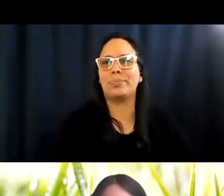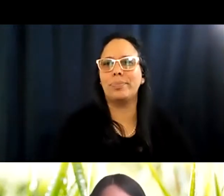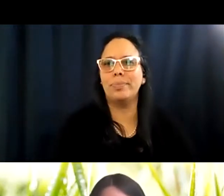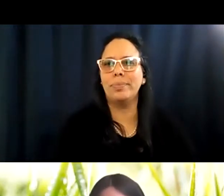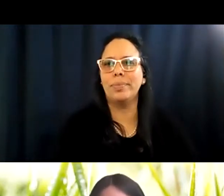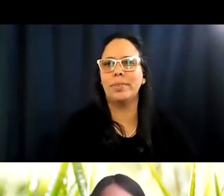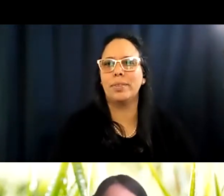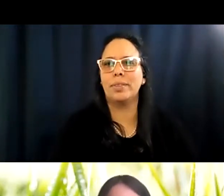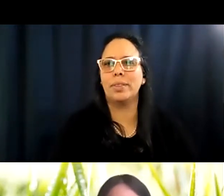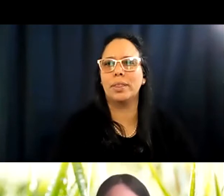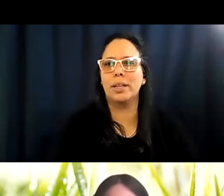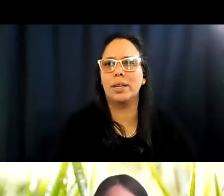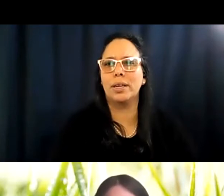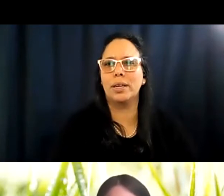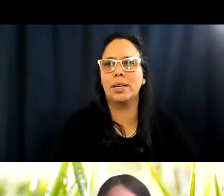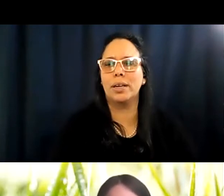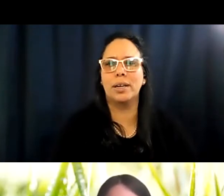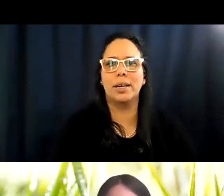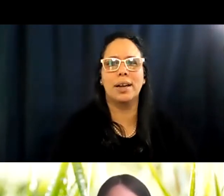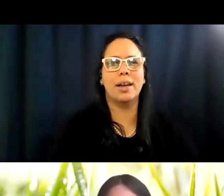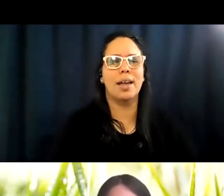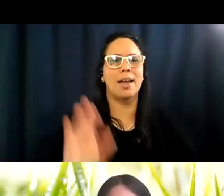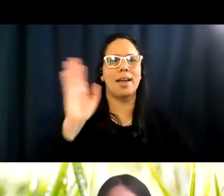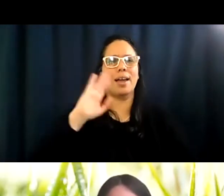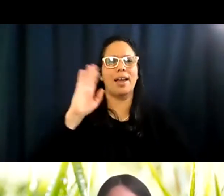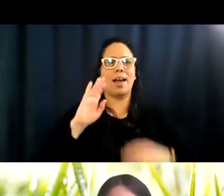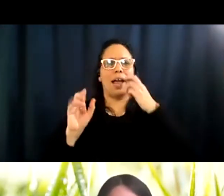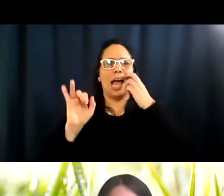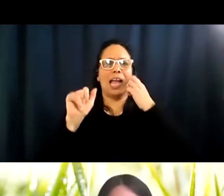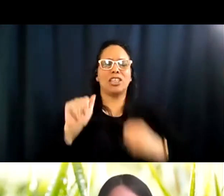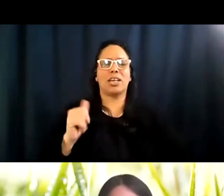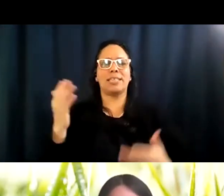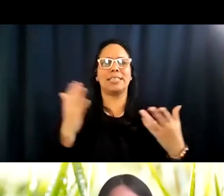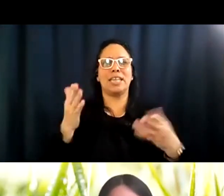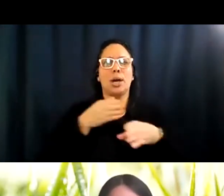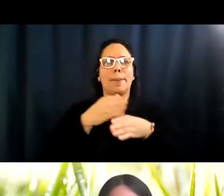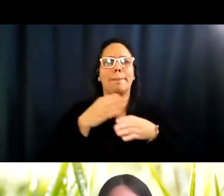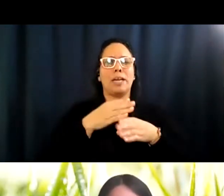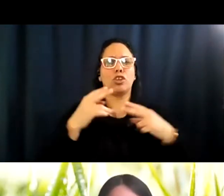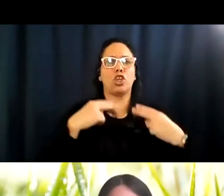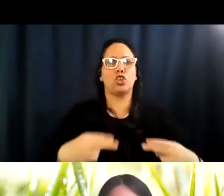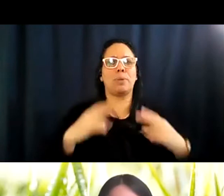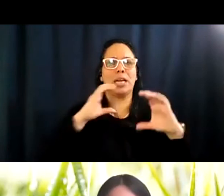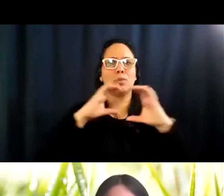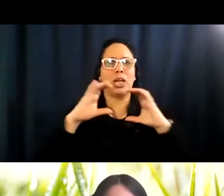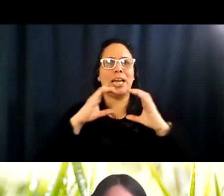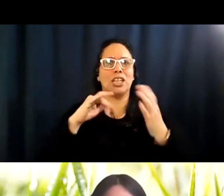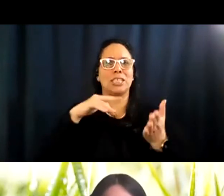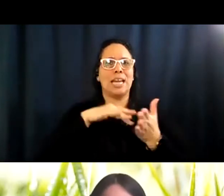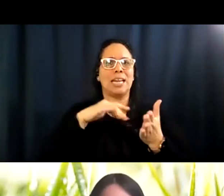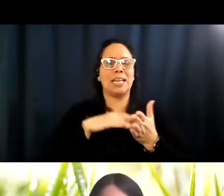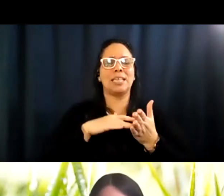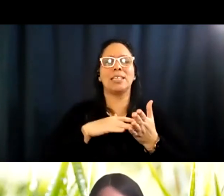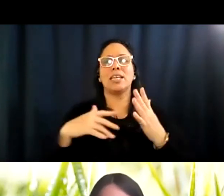everyone. Aisha is a senior here at CSUF and majoring in Human Commission Studies. She is also our Social Justice and